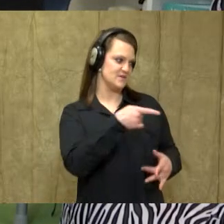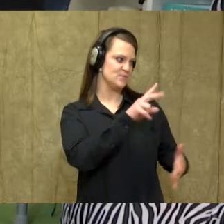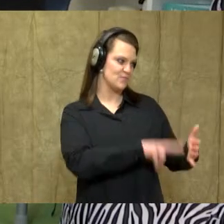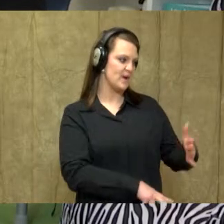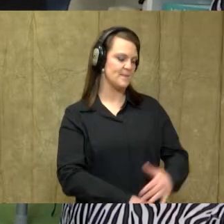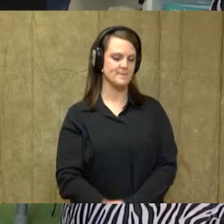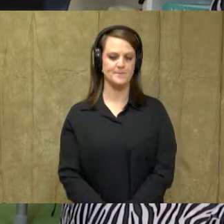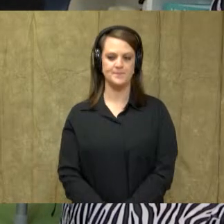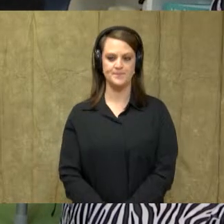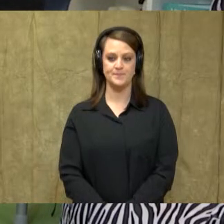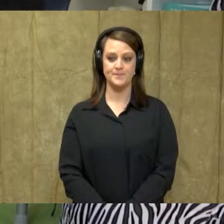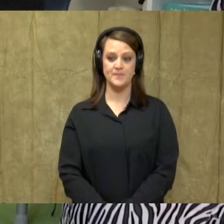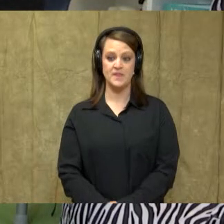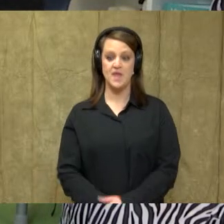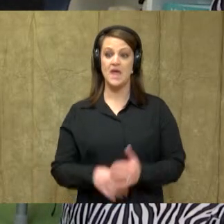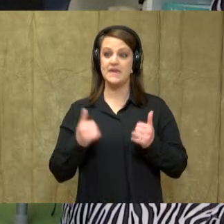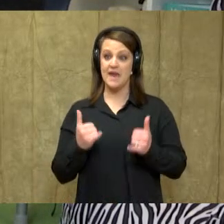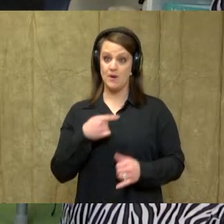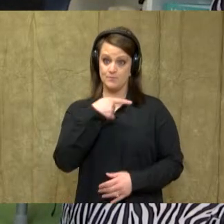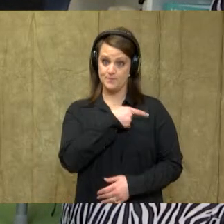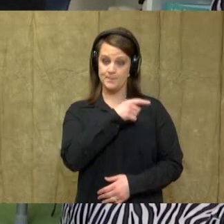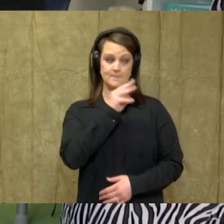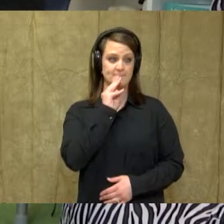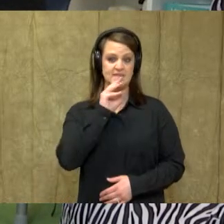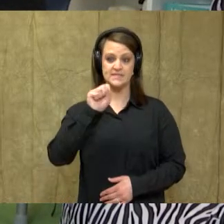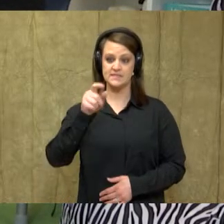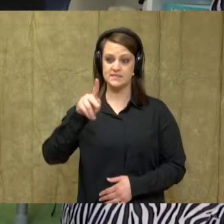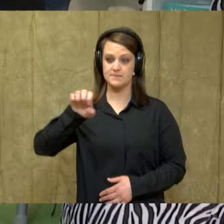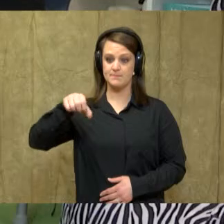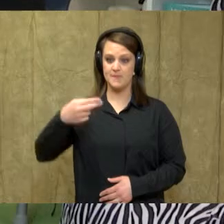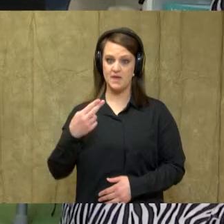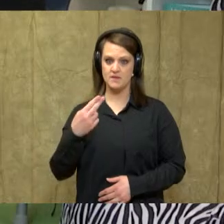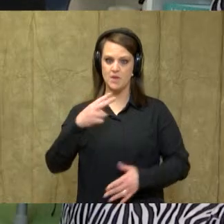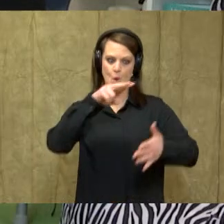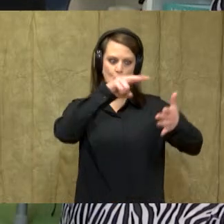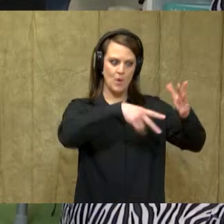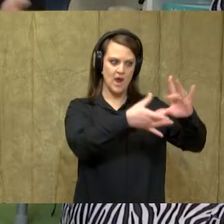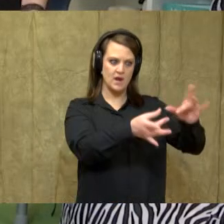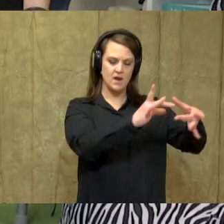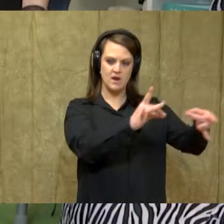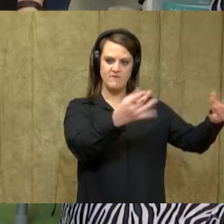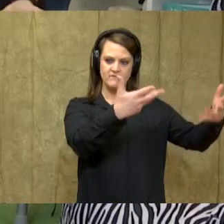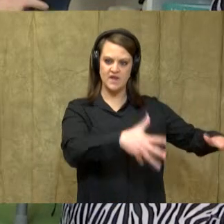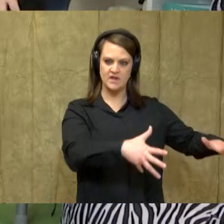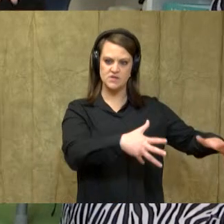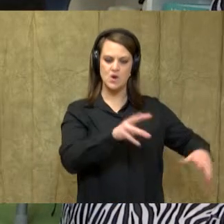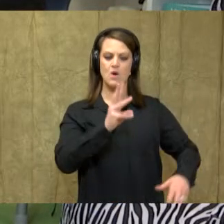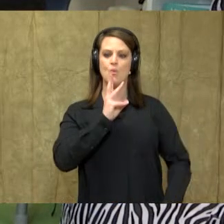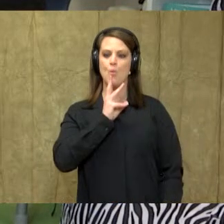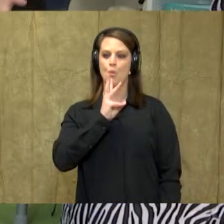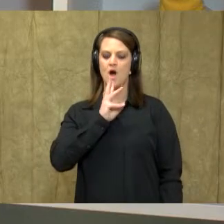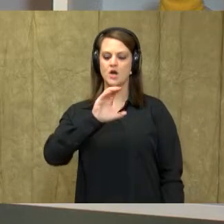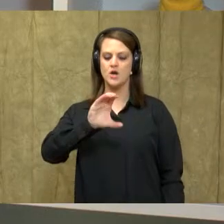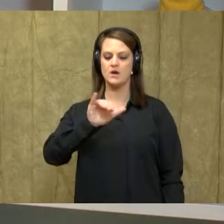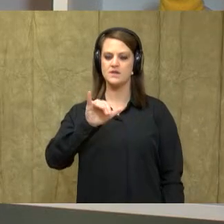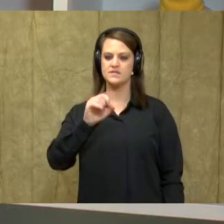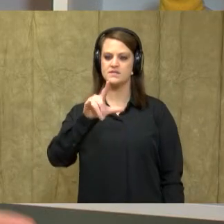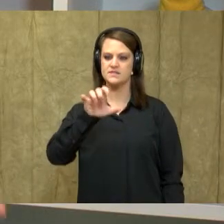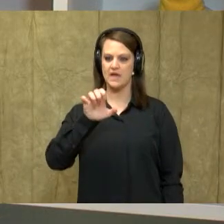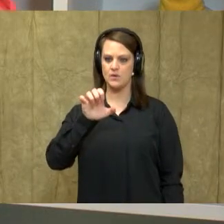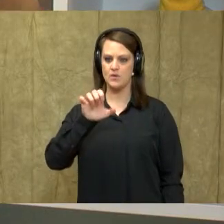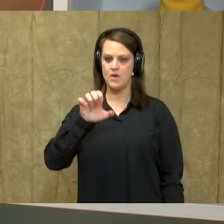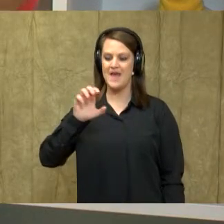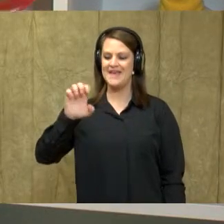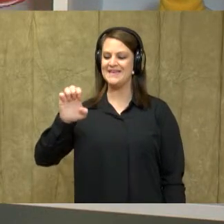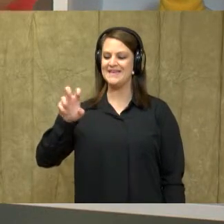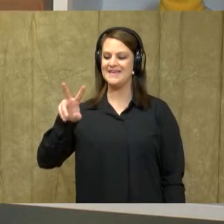welcome. Miss Smith read us the book, and it told us about the water cycle. It said evaporation, and evaporation was